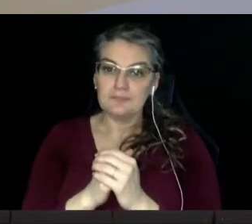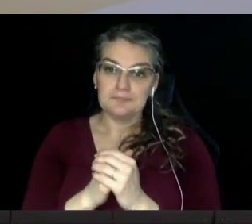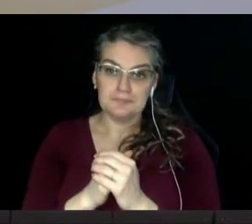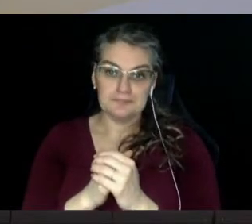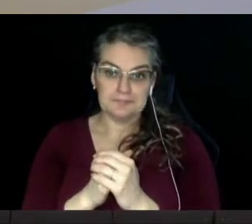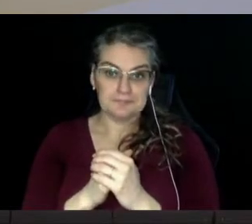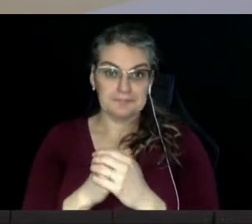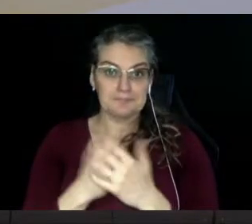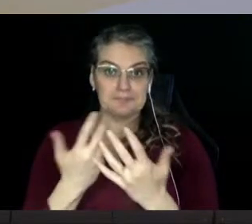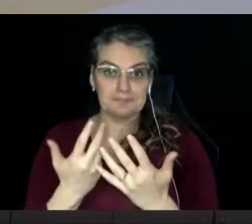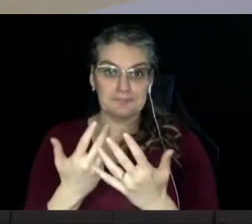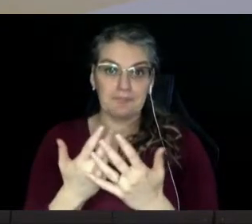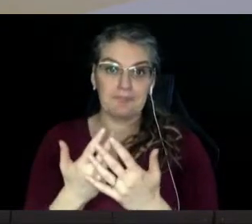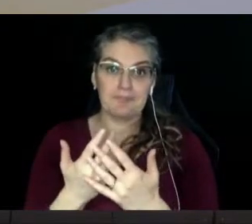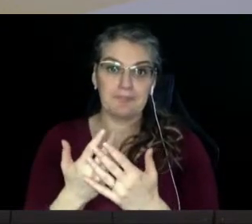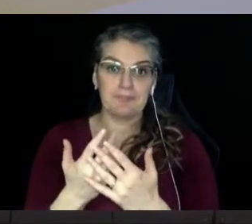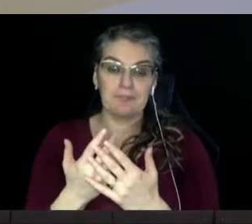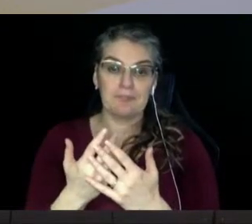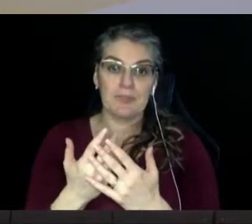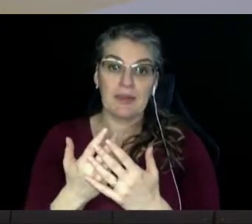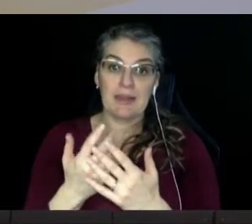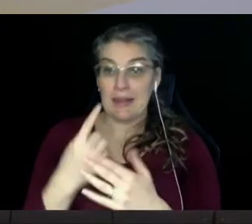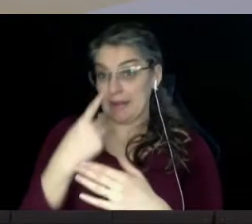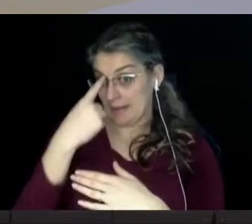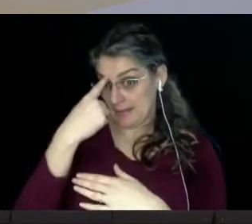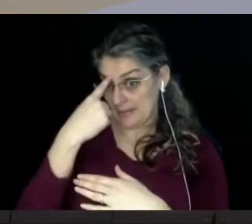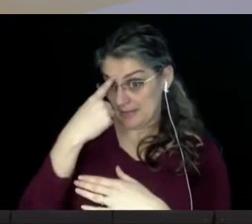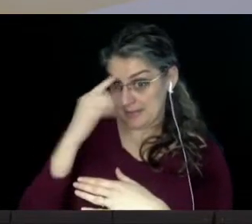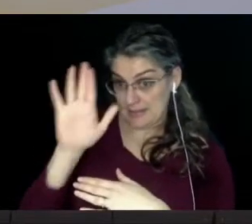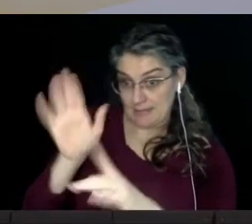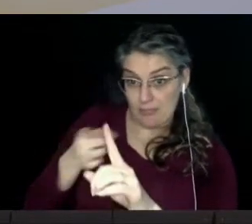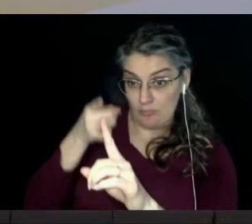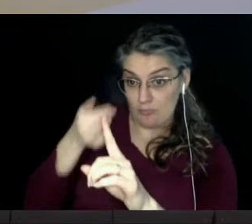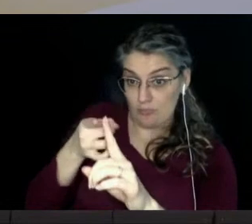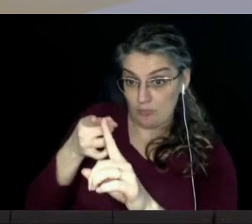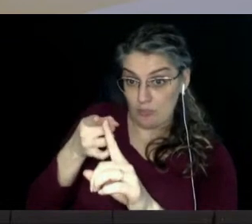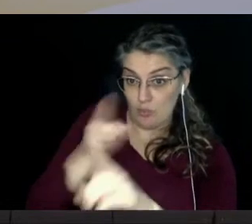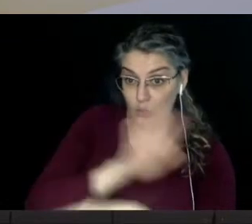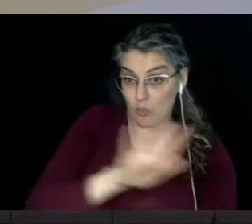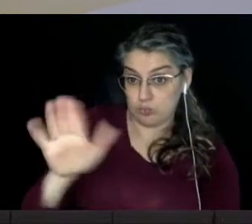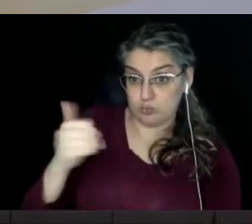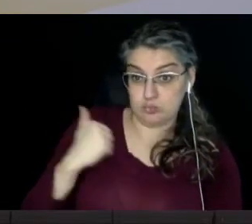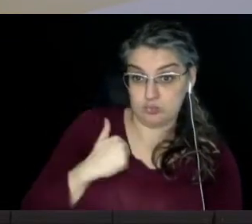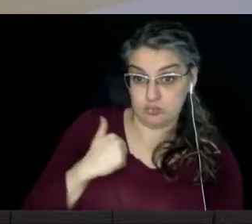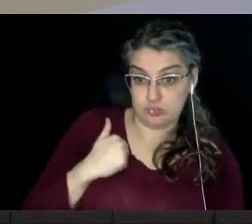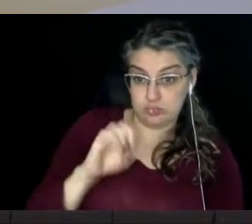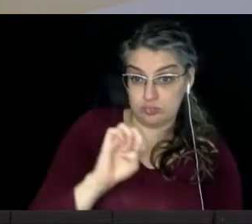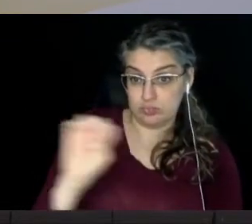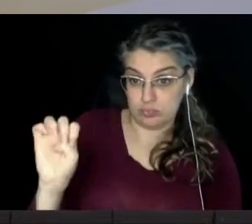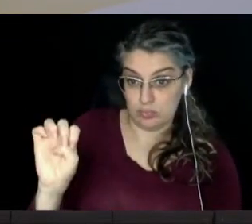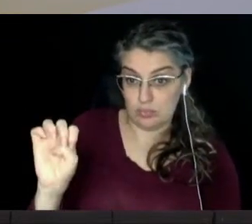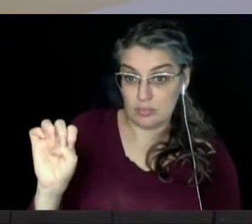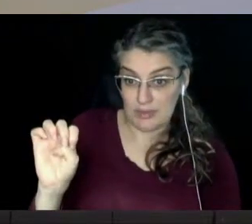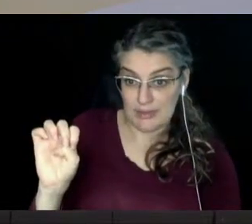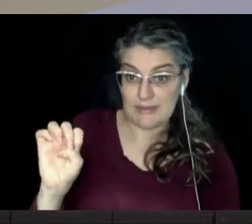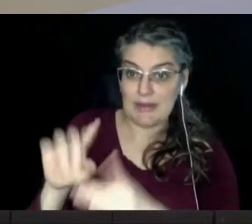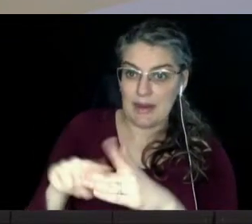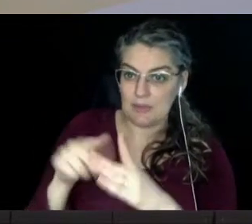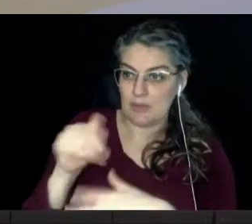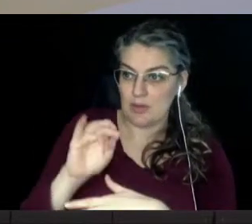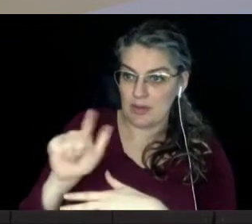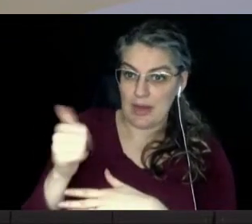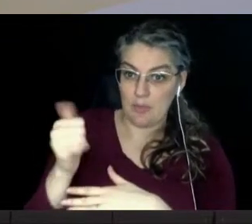province. And I think that's the goal certainly for us as we go into the Atlantic bubble